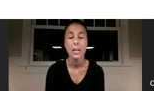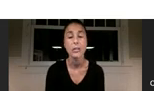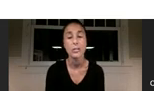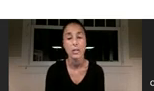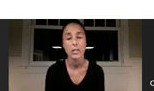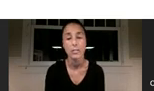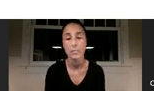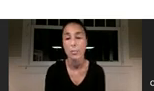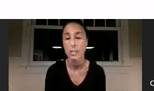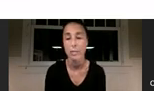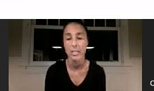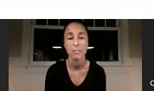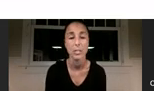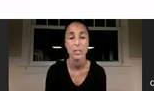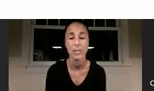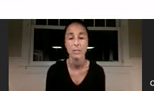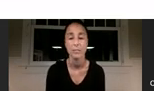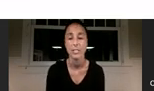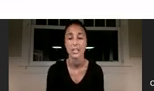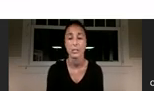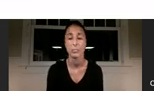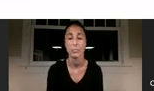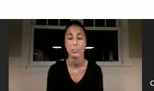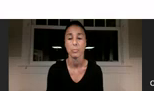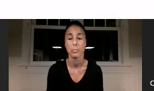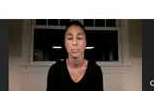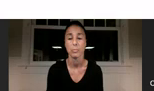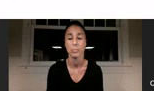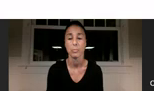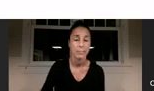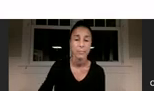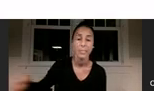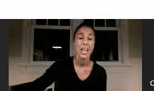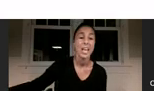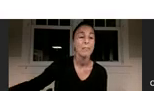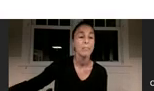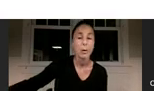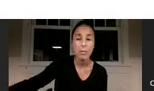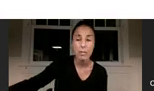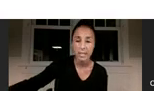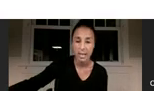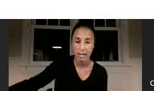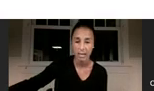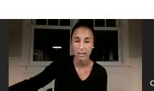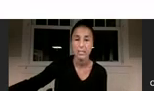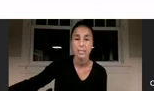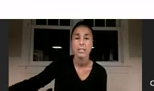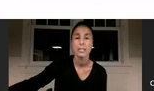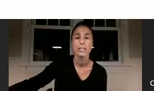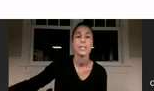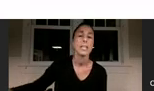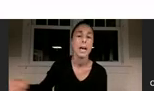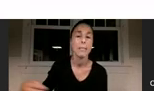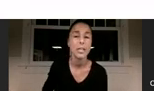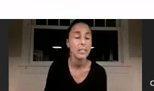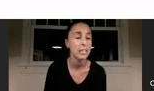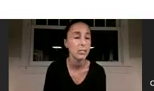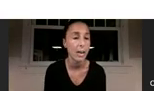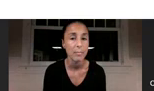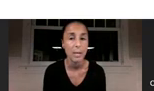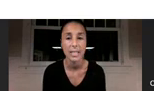garage and new construction of a more expansive multifamily residential building or buildings. In both scenarios,